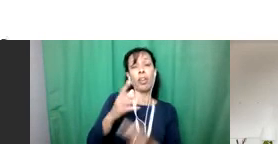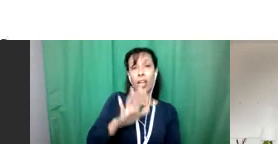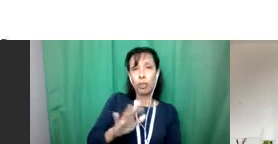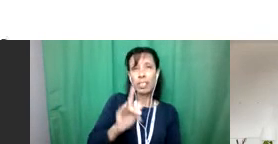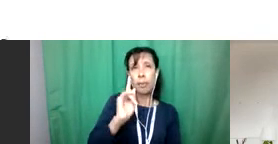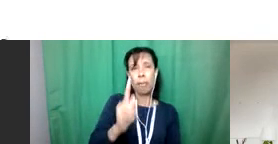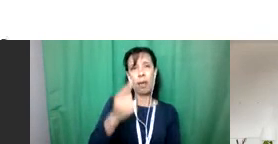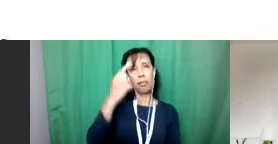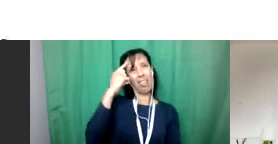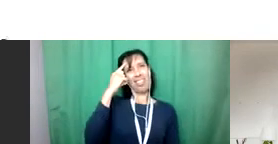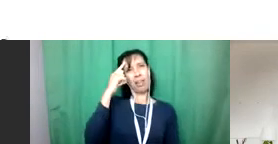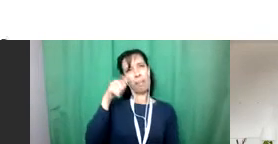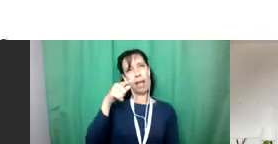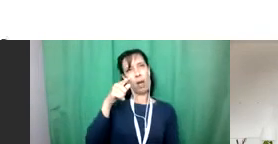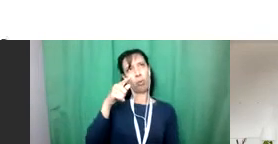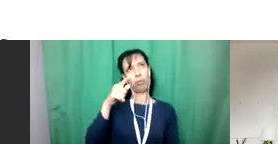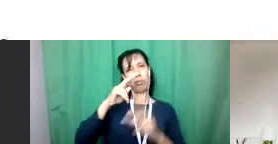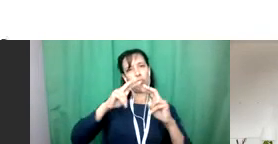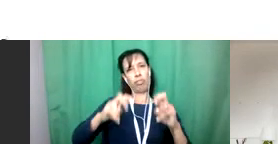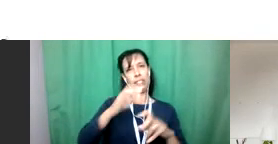if your question is about